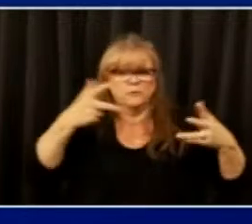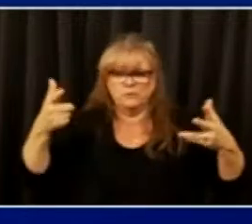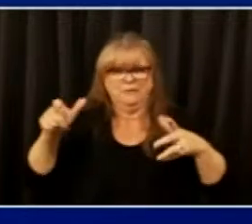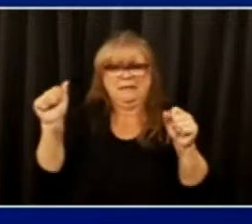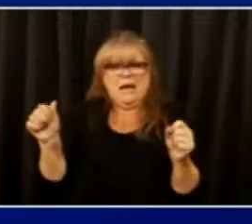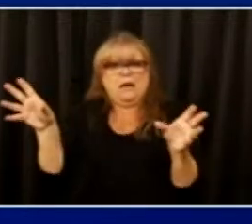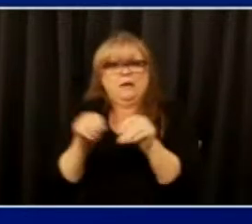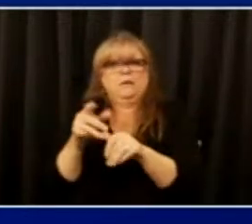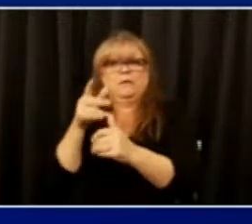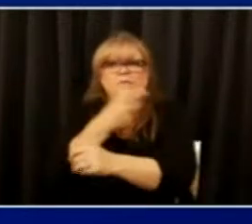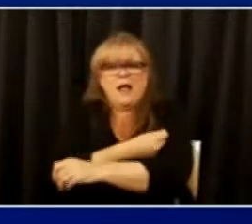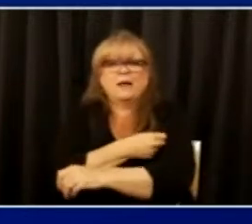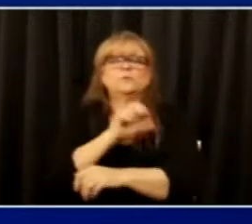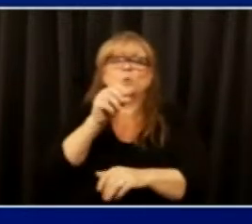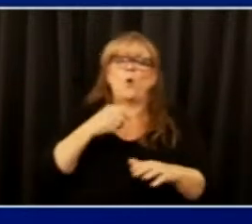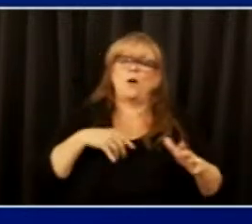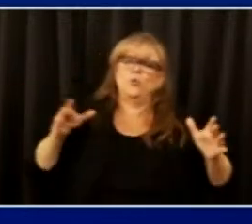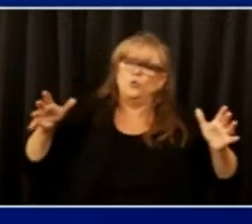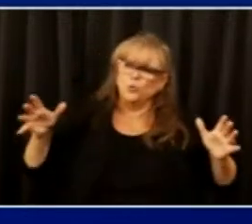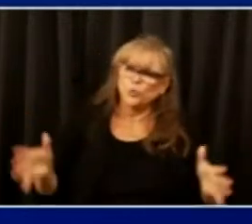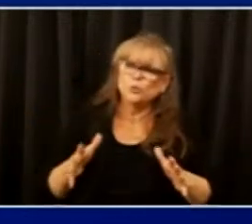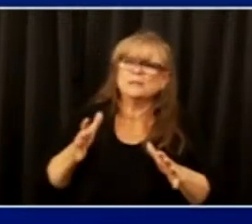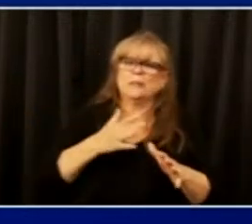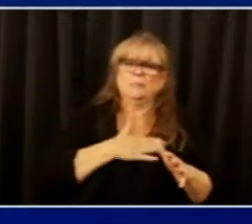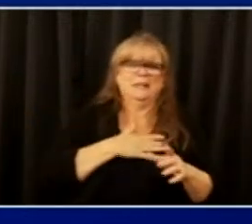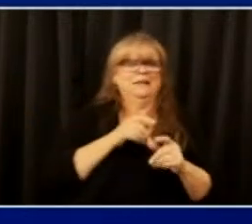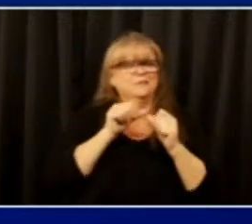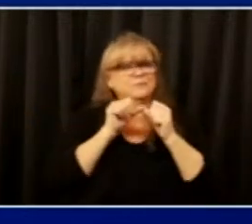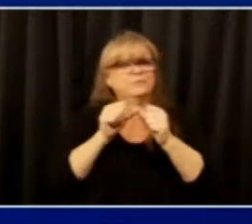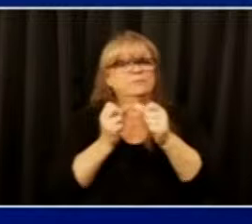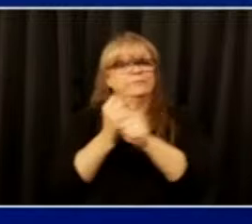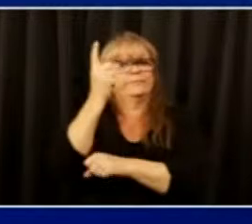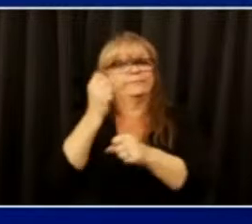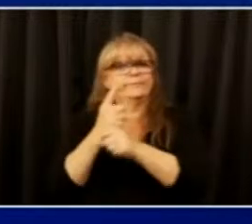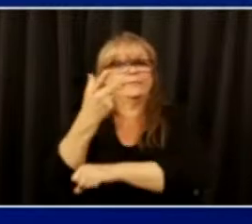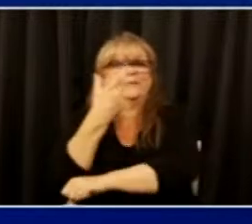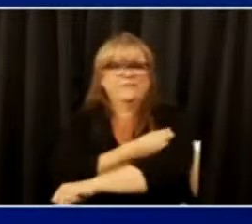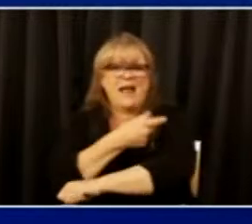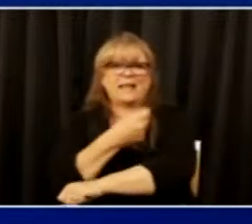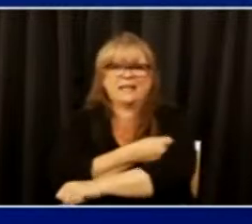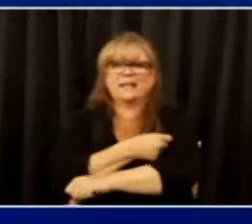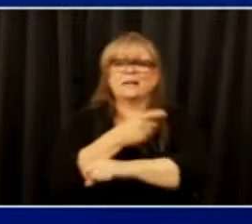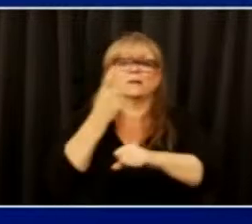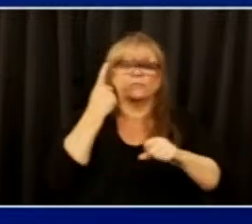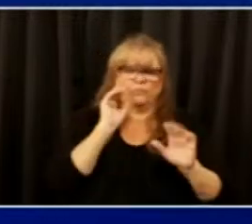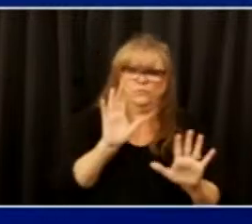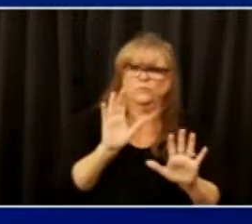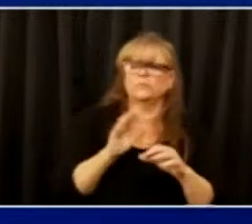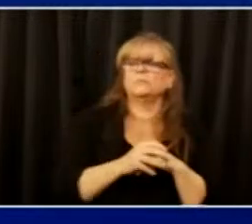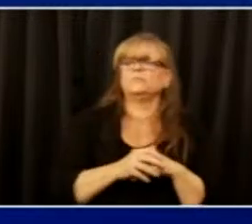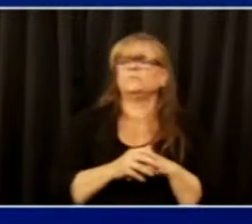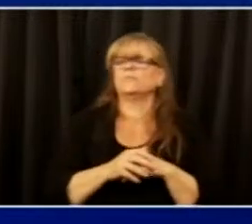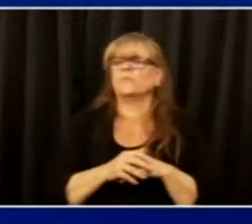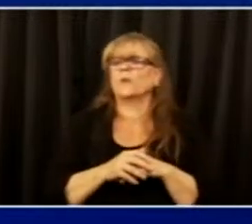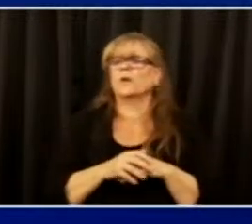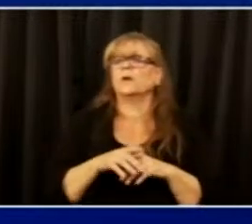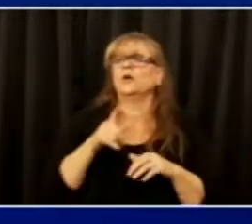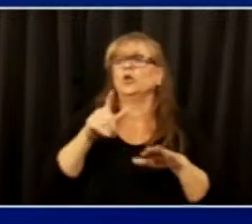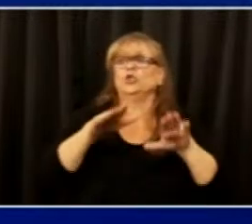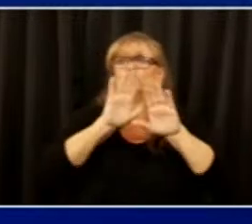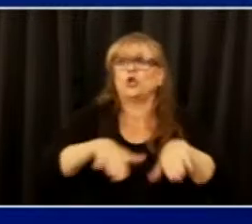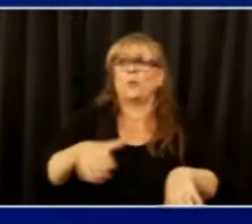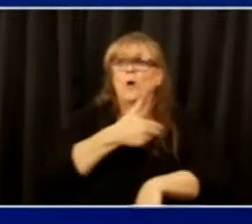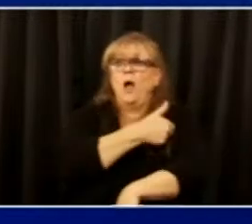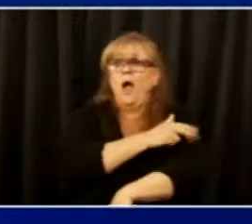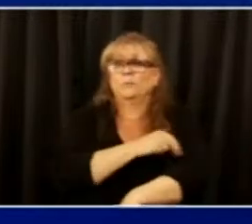due. Now, at Children's Hospital Colorado, we encourage parents to get their children 12 years of age and older the